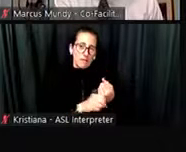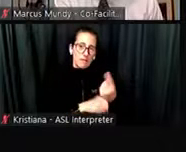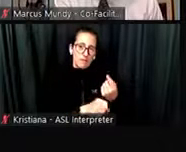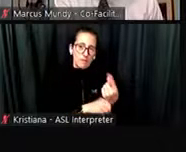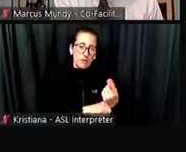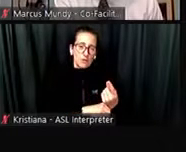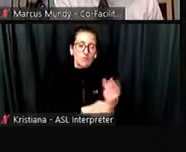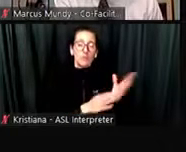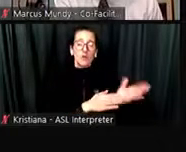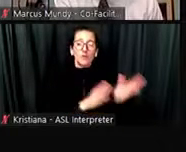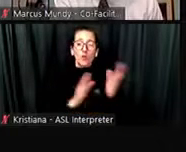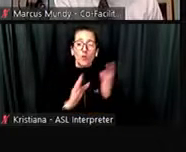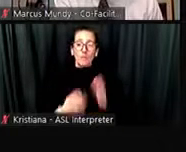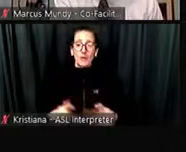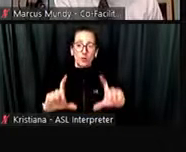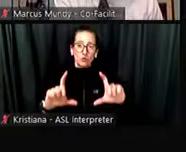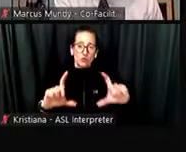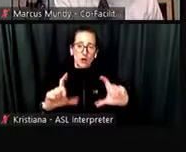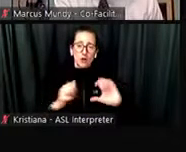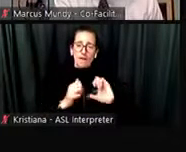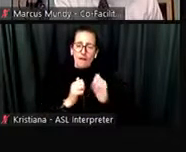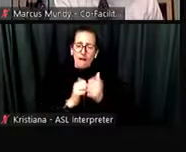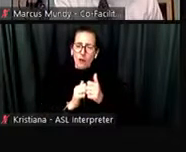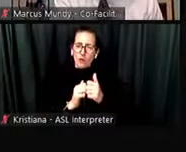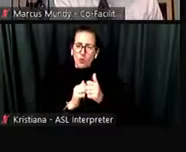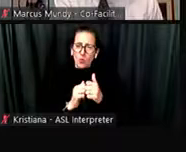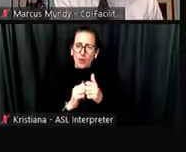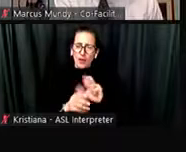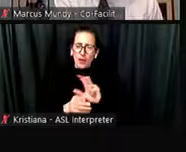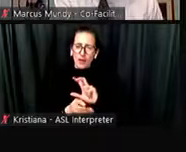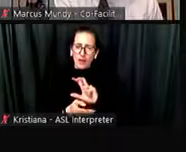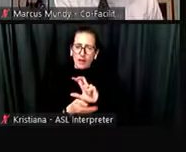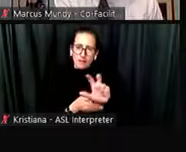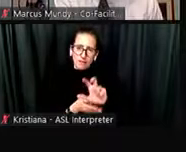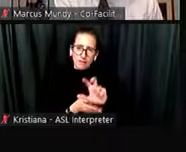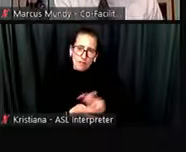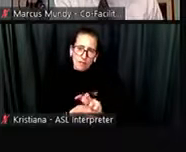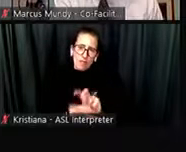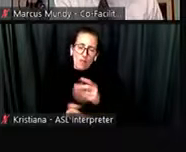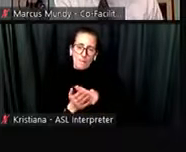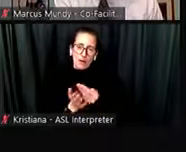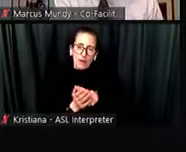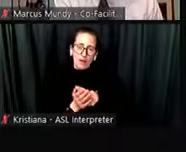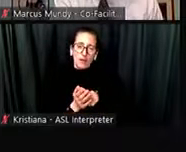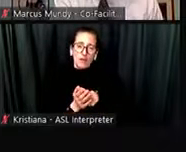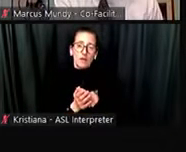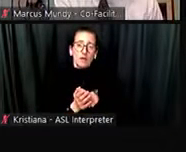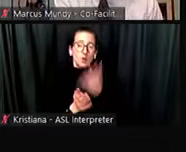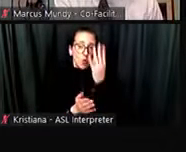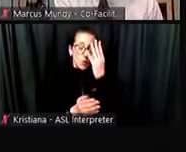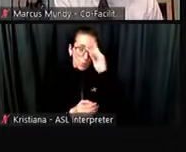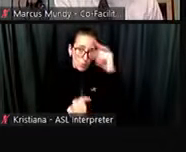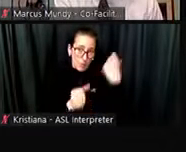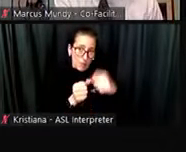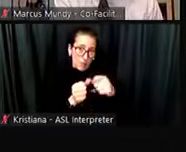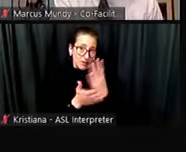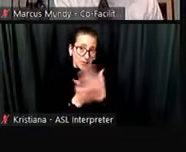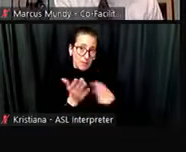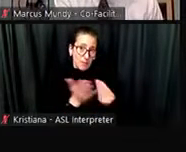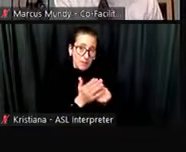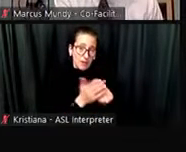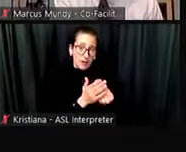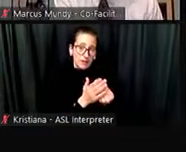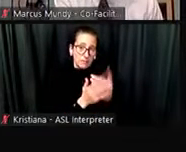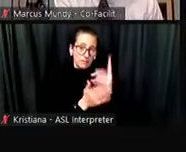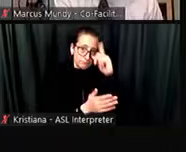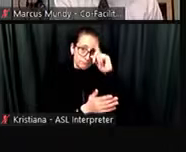we allocate the entire portfolio? Now, keep in mind, some of that was discretionary, some of that were